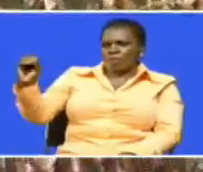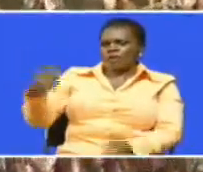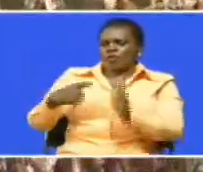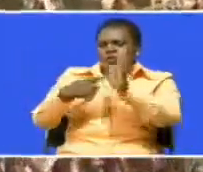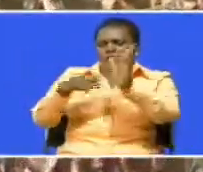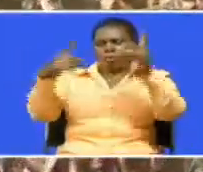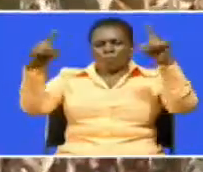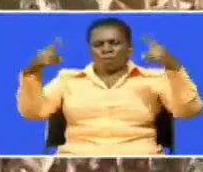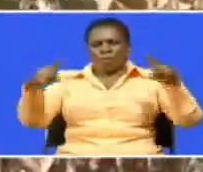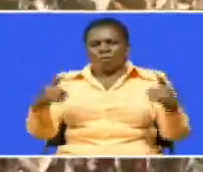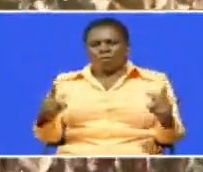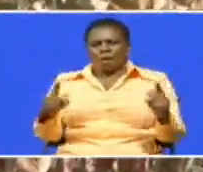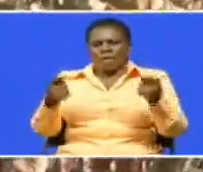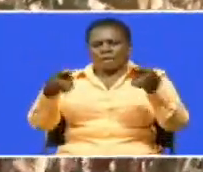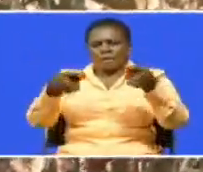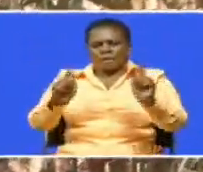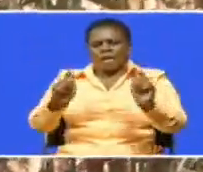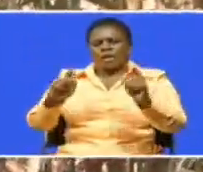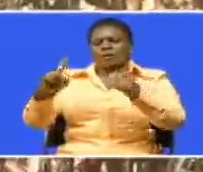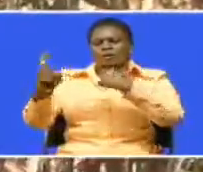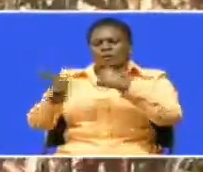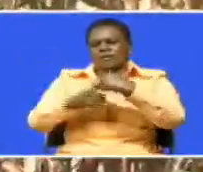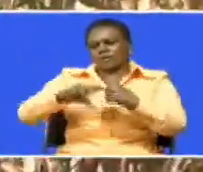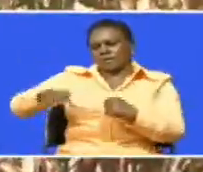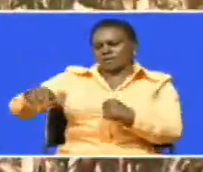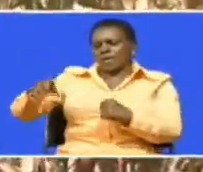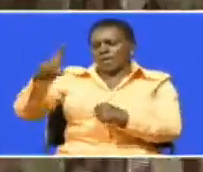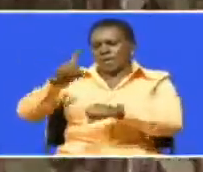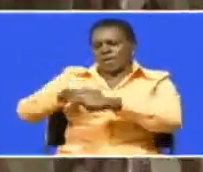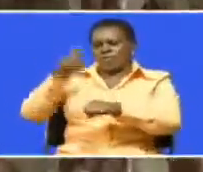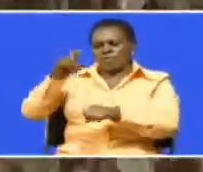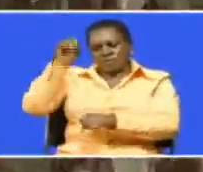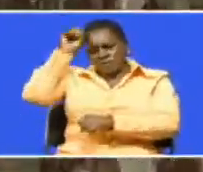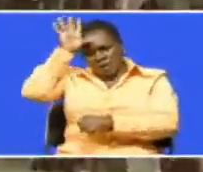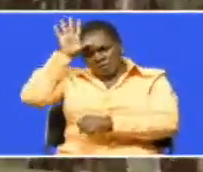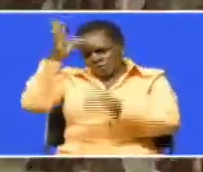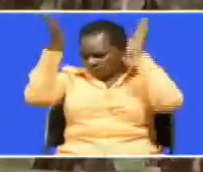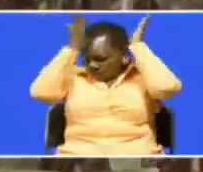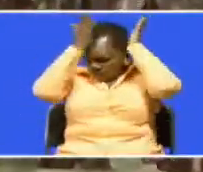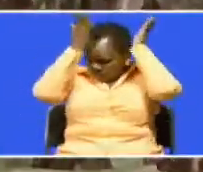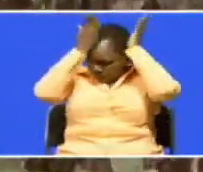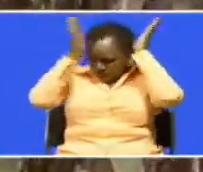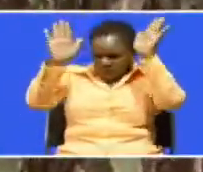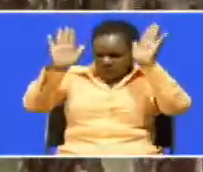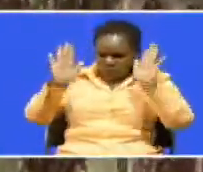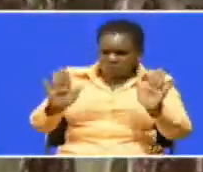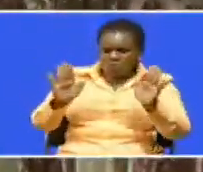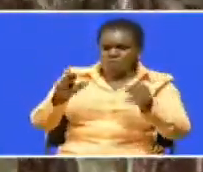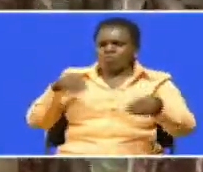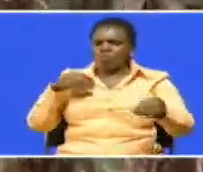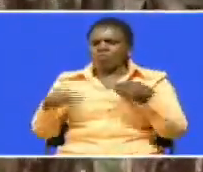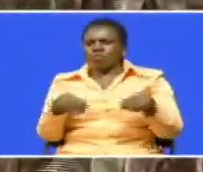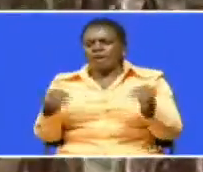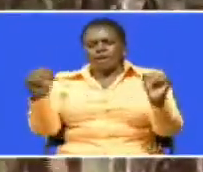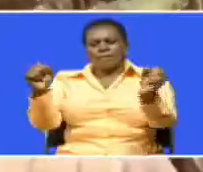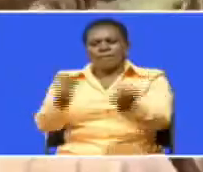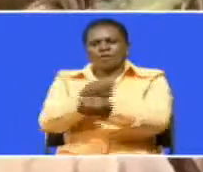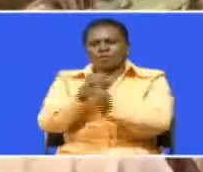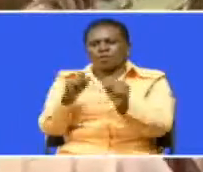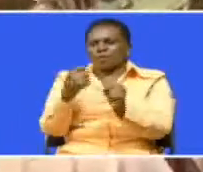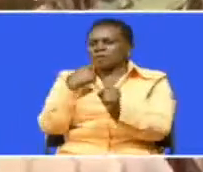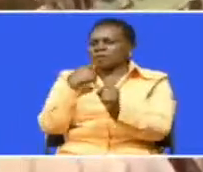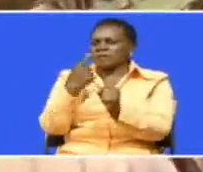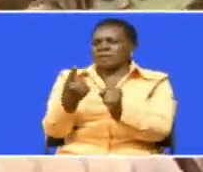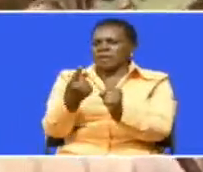showing success in six trial counties of Embu, Kirinyaga, Kiambu, Kakamega, Kisumu and Busia. Tuwezi fanya ati